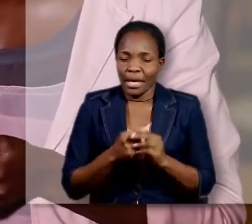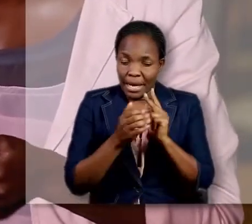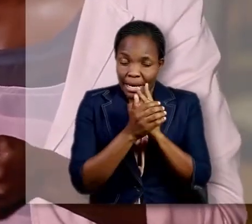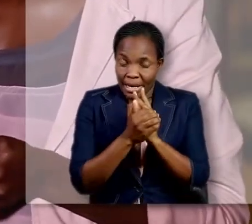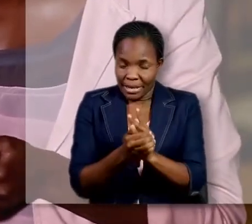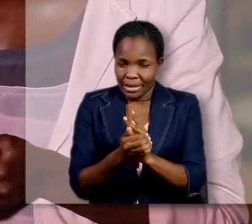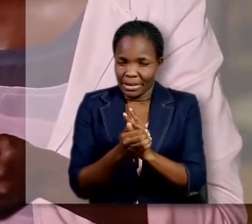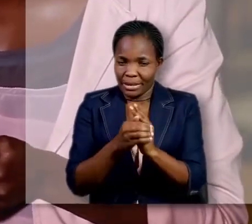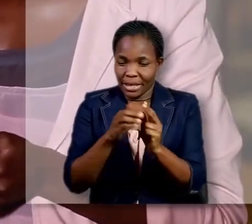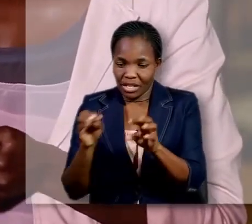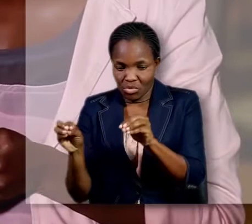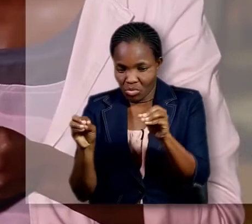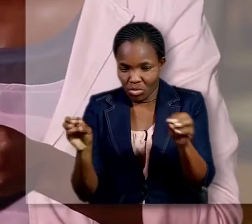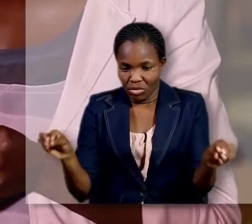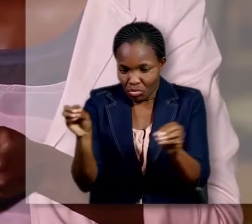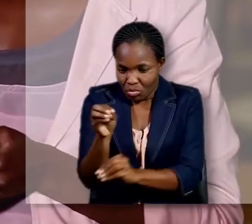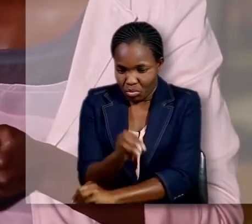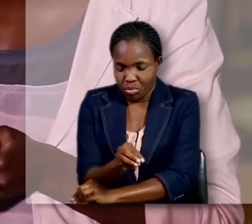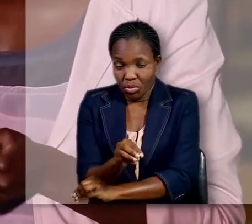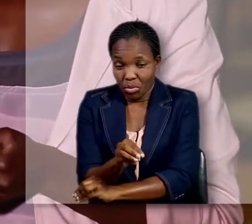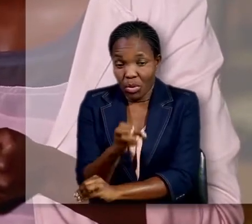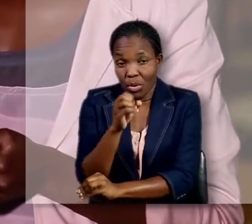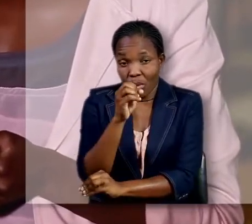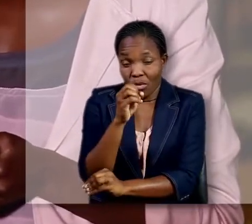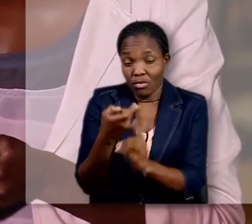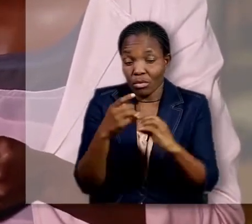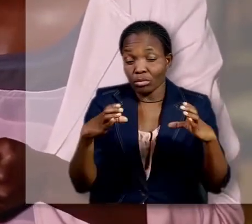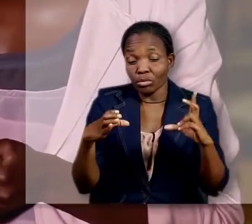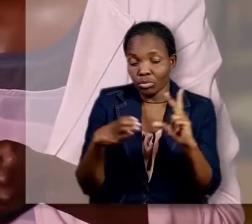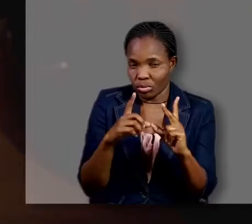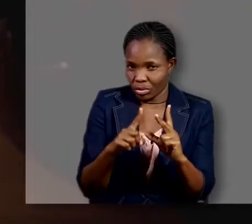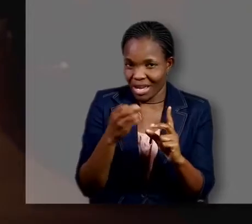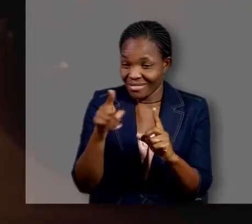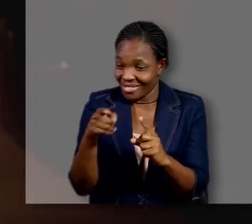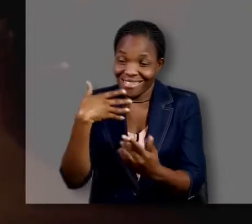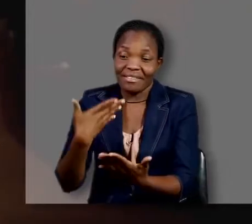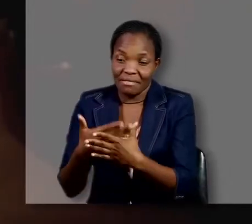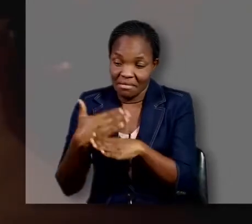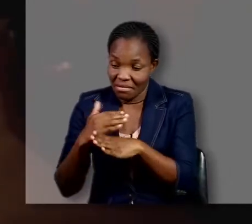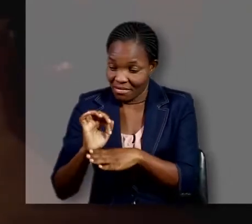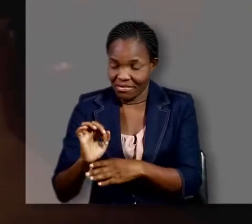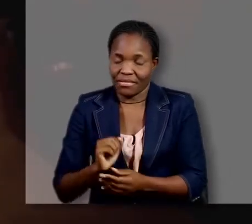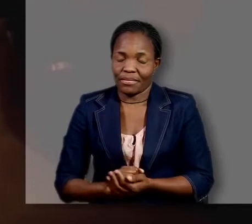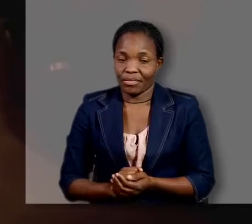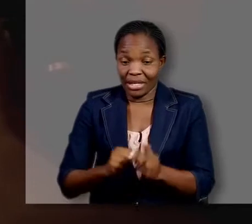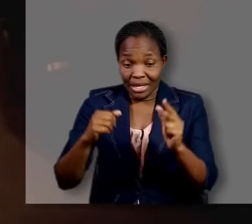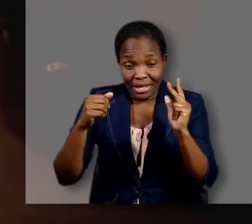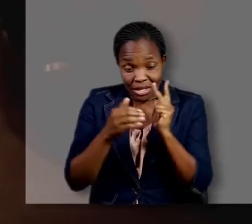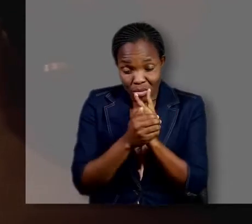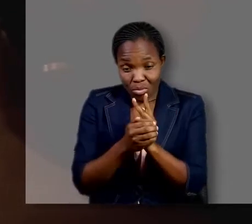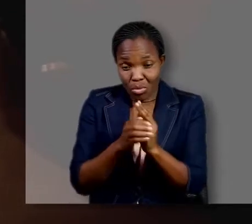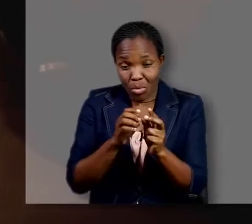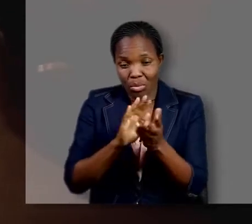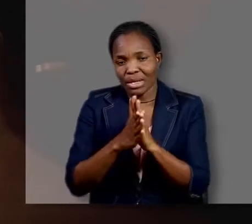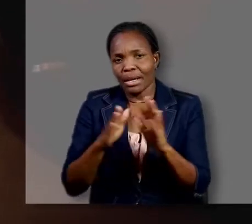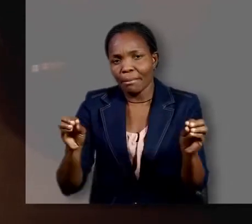be replaced by the community if he or she fails to be fair or generous. Hundreds of tribes exist today, having